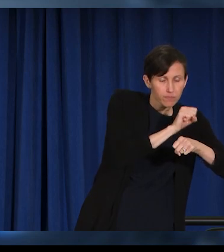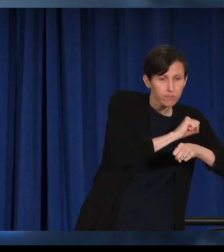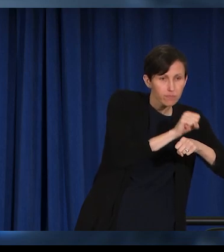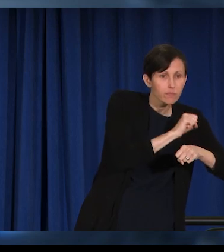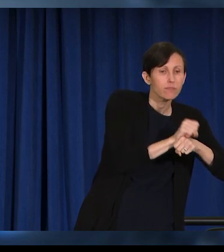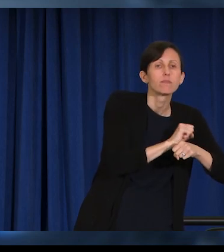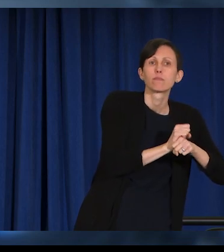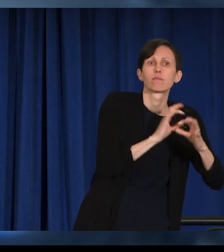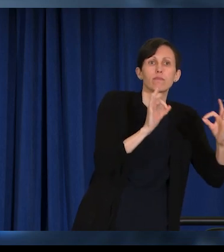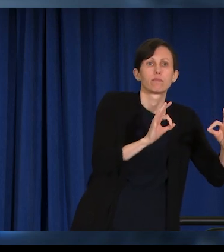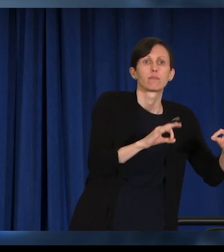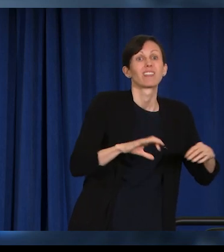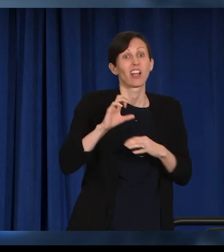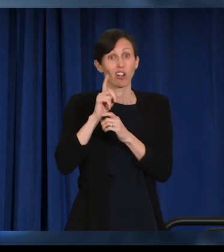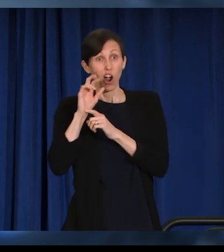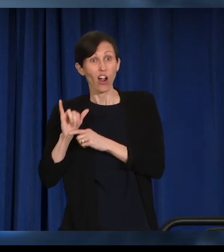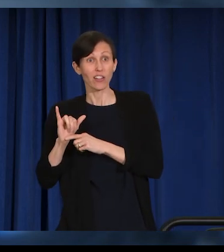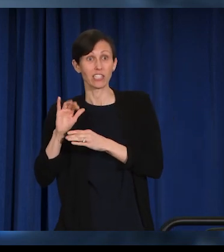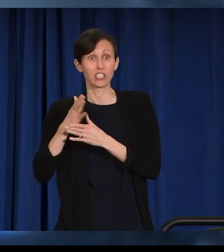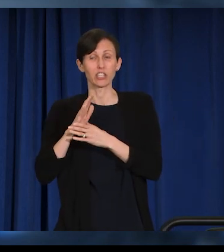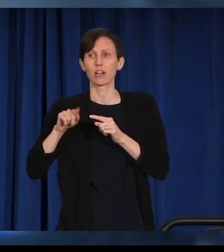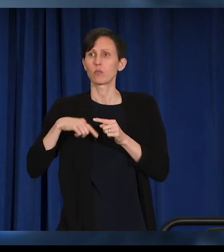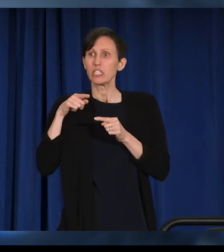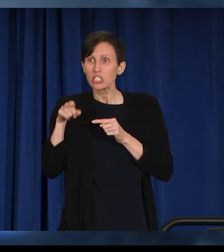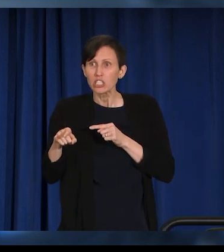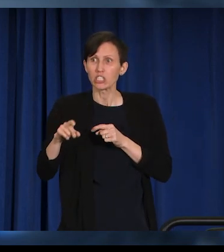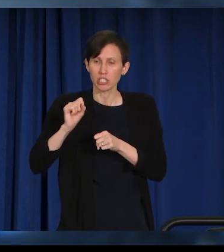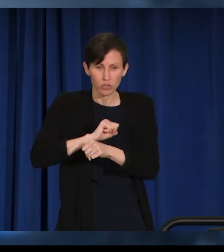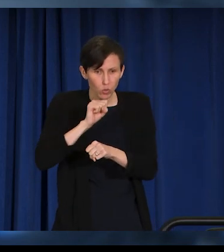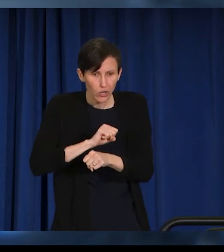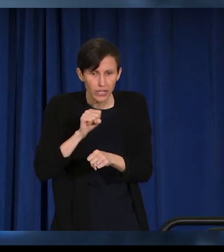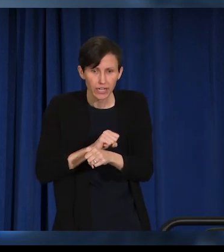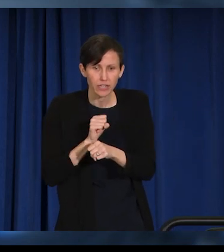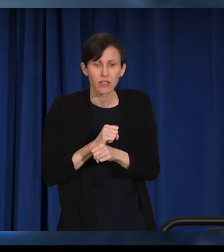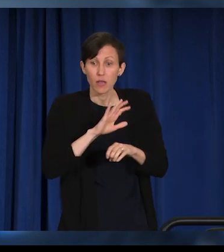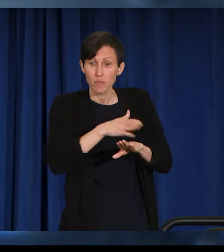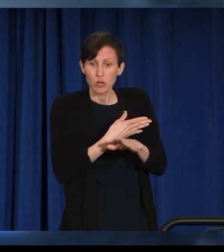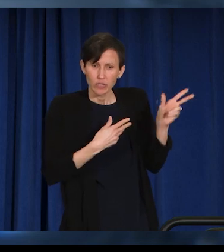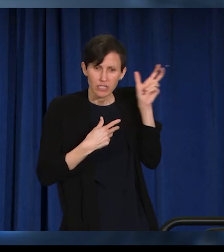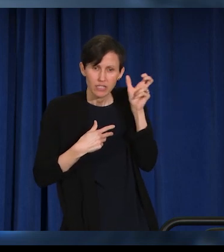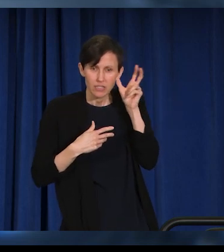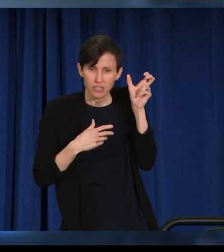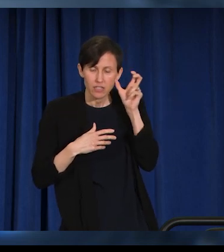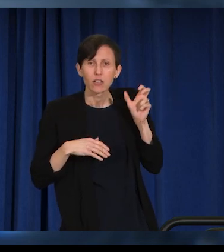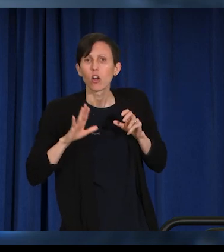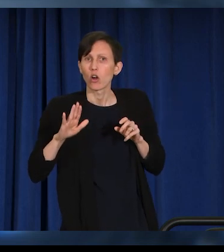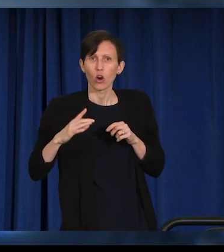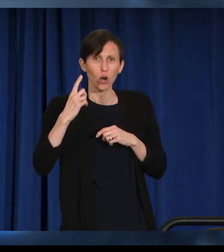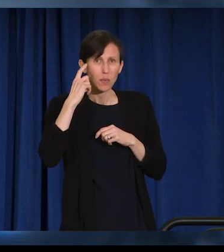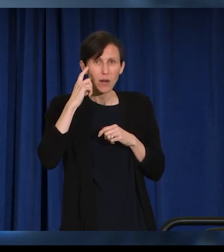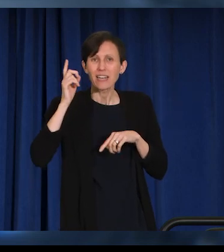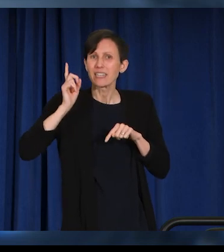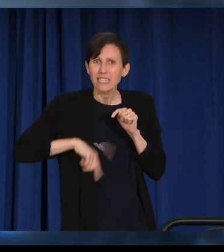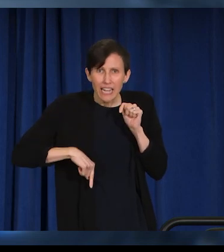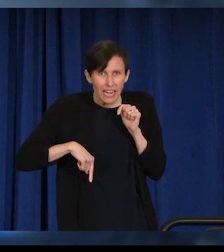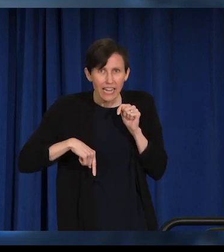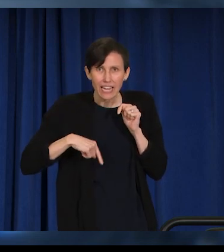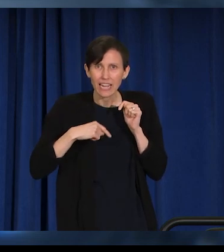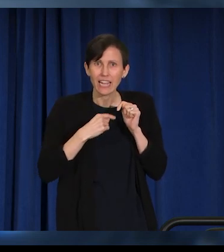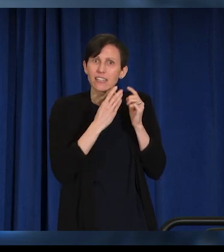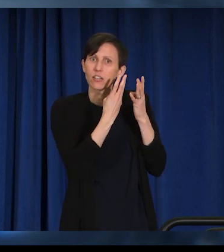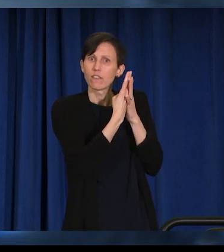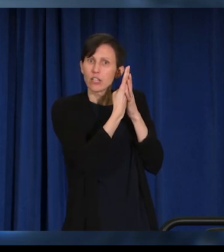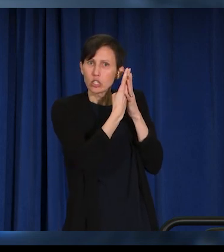environments where there's music and talking or other things going on, her brain can't filter out that music. And so that's an example of brains that have little